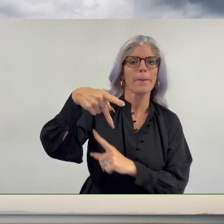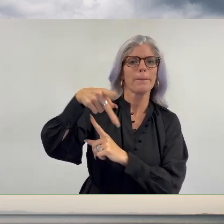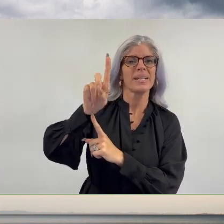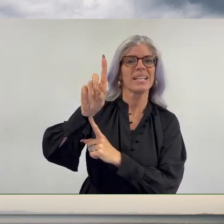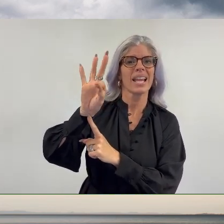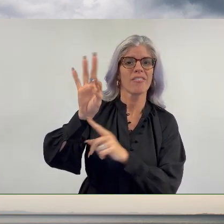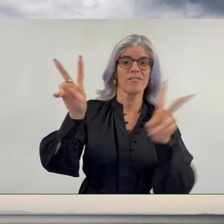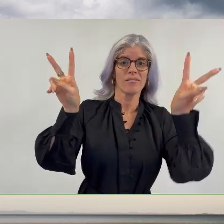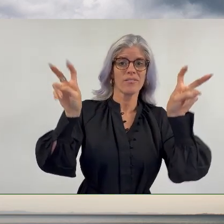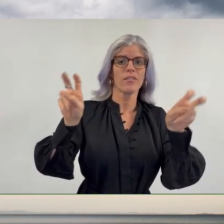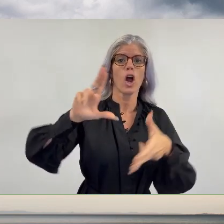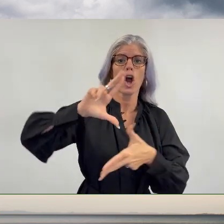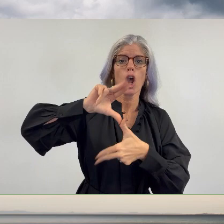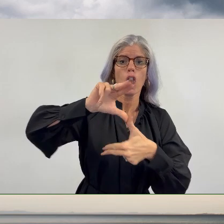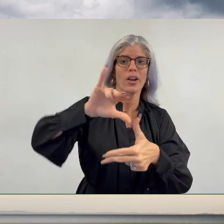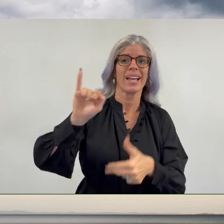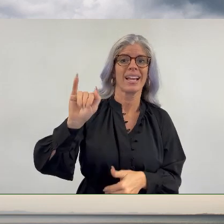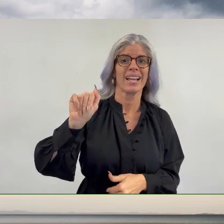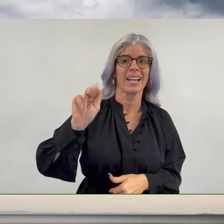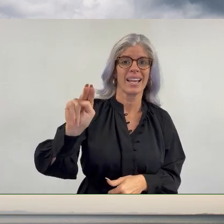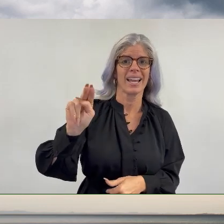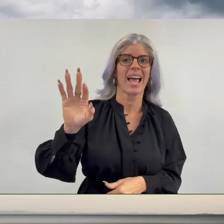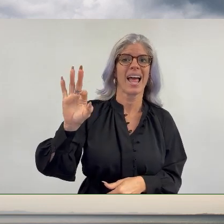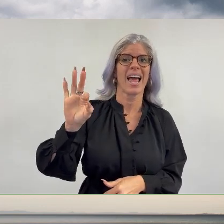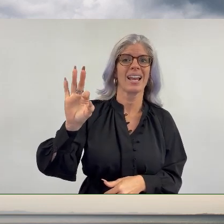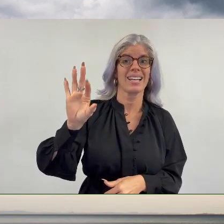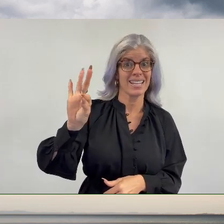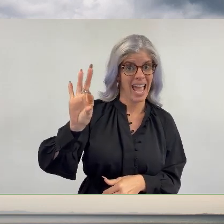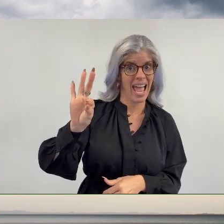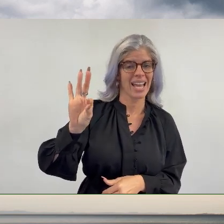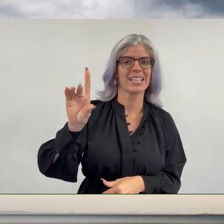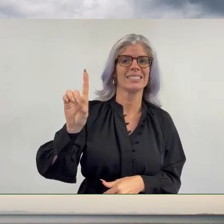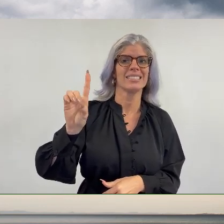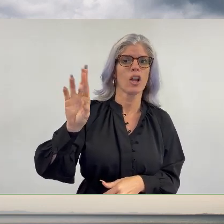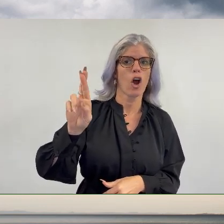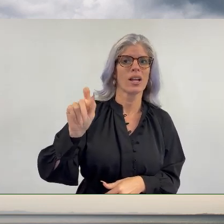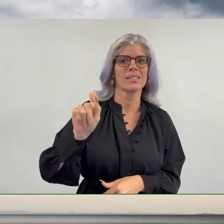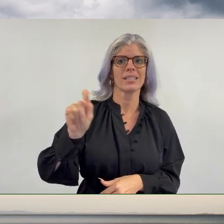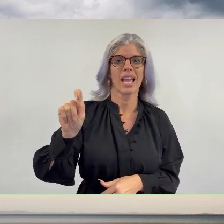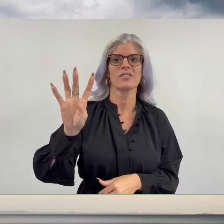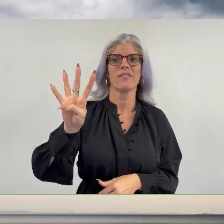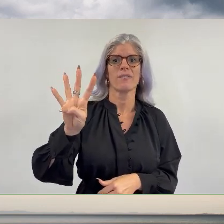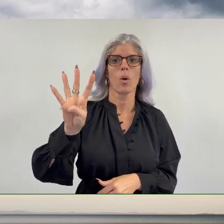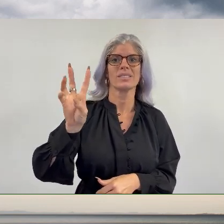for Hurricane Ian for our houses of worship. We will leave the webinar open